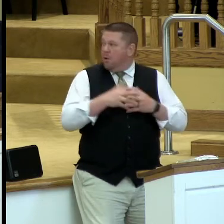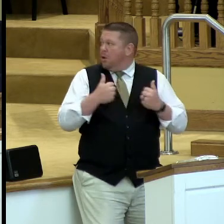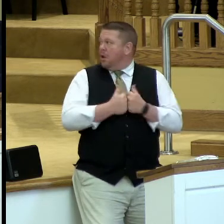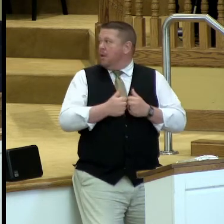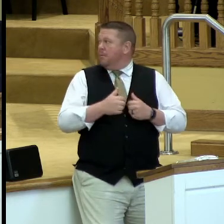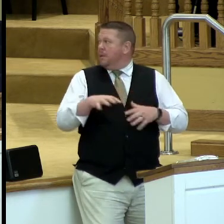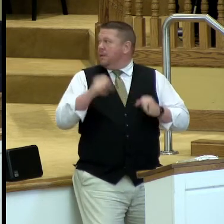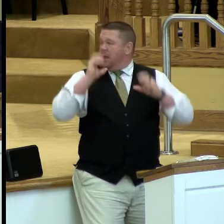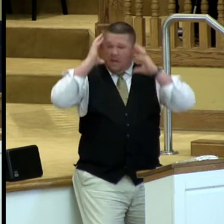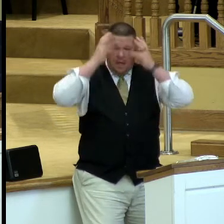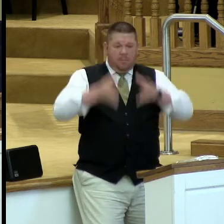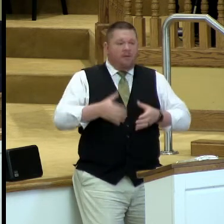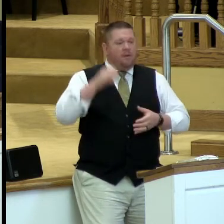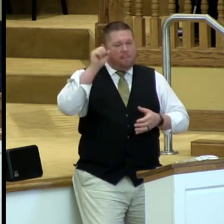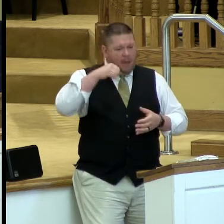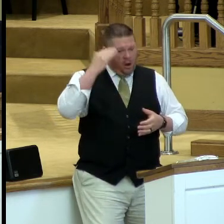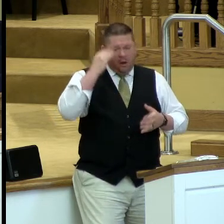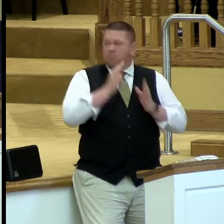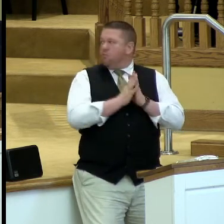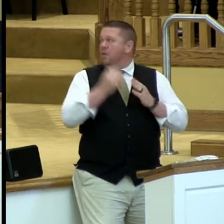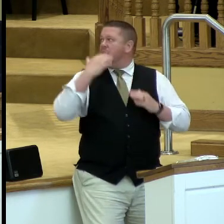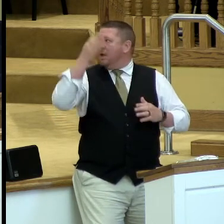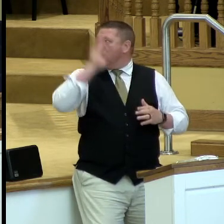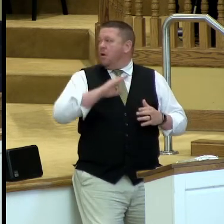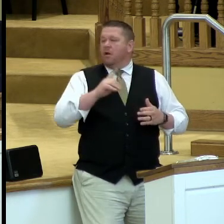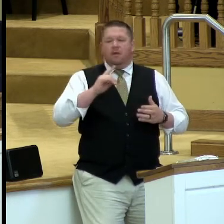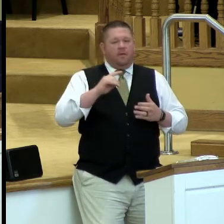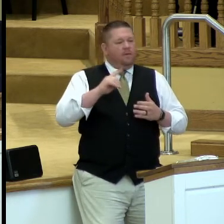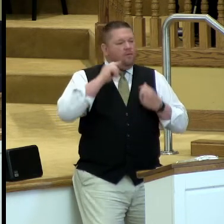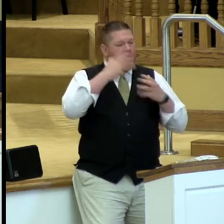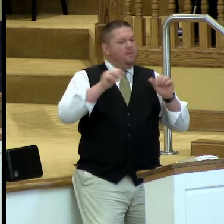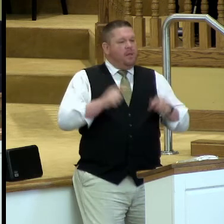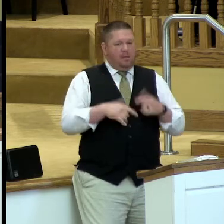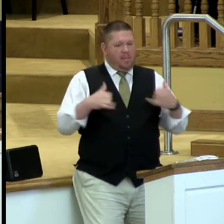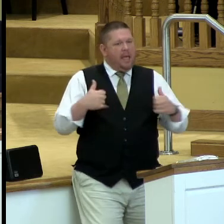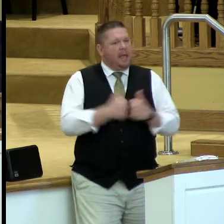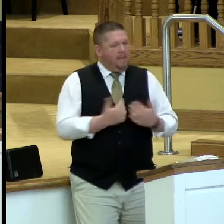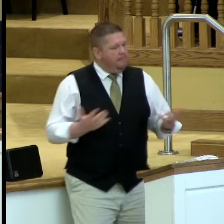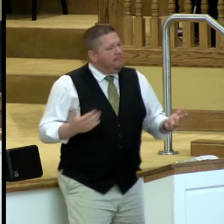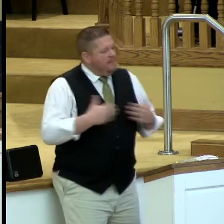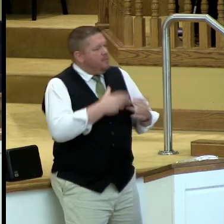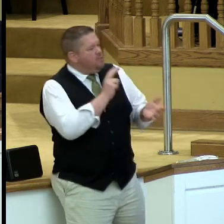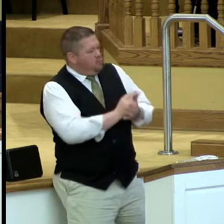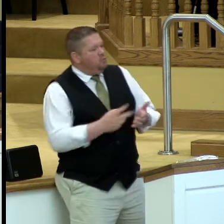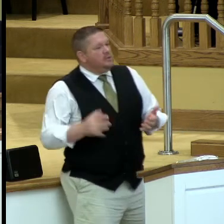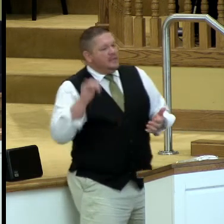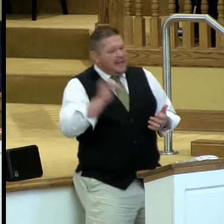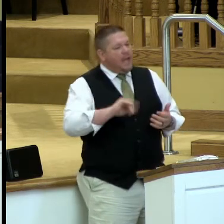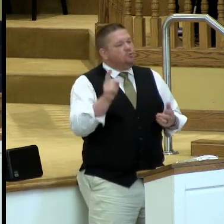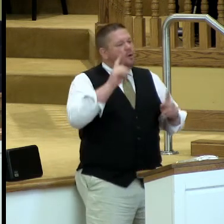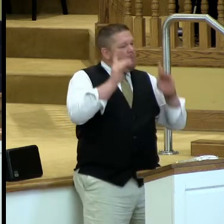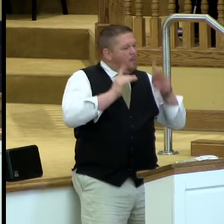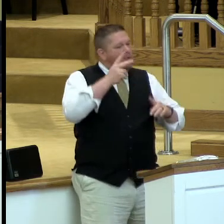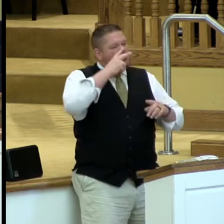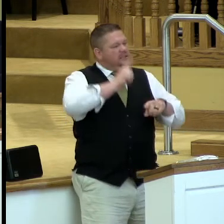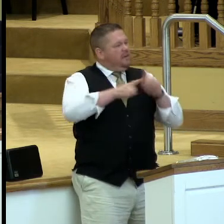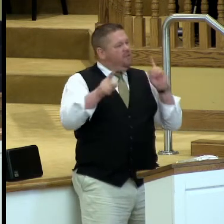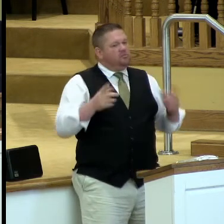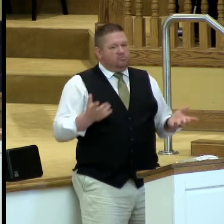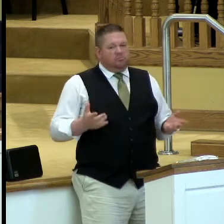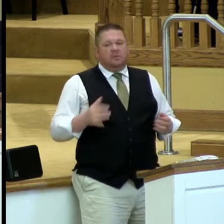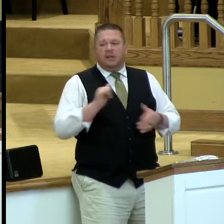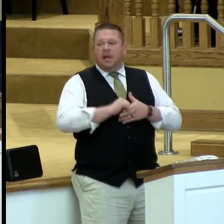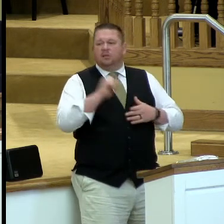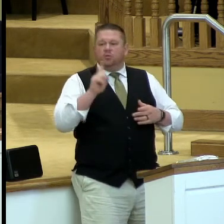game, take your helmet off, bow your head, and pray, and thank God for giving you the ability to play. That's where people see a